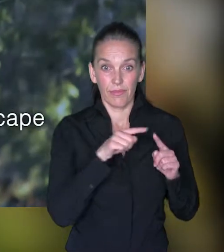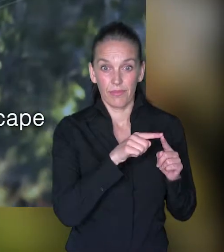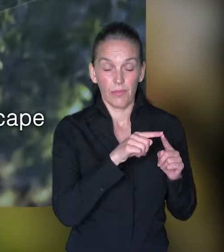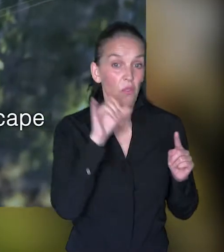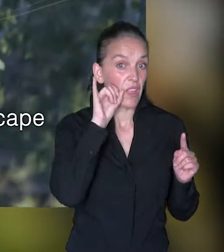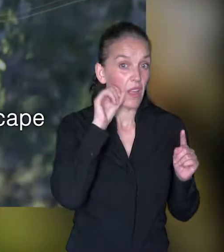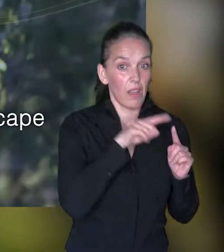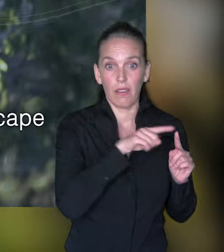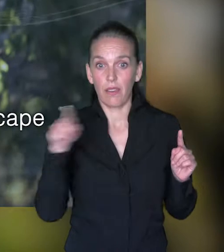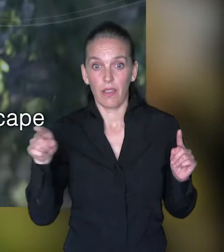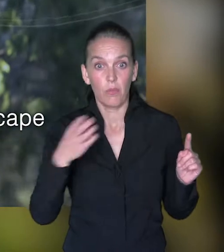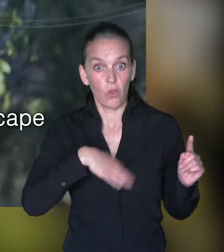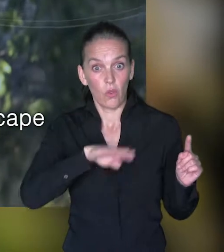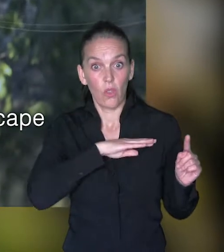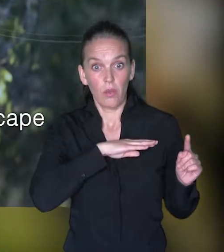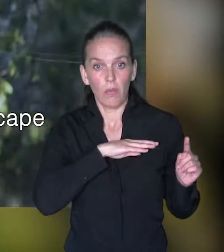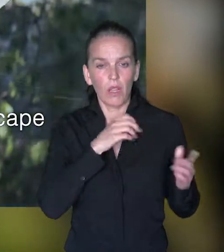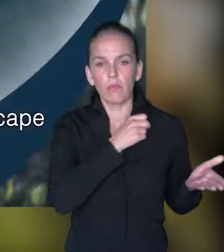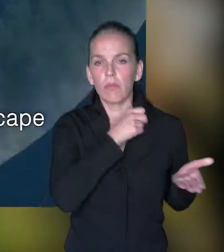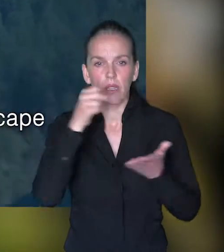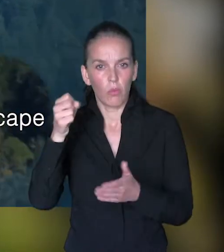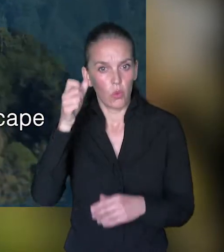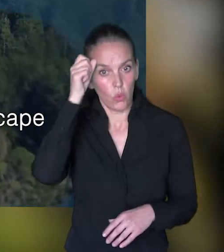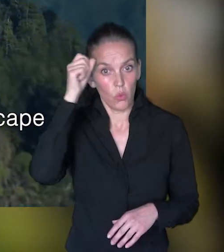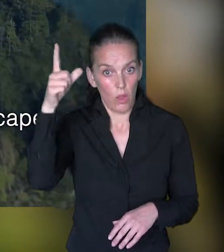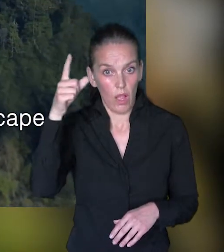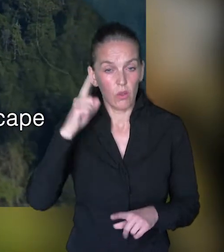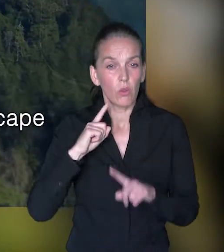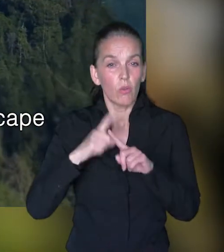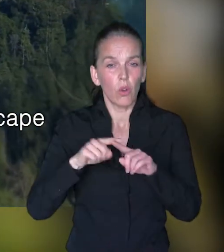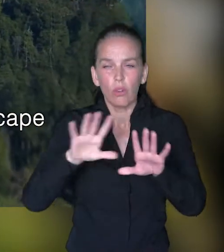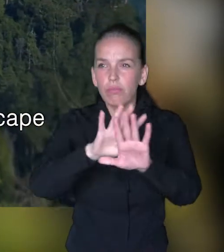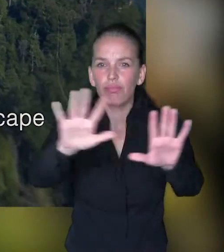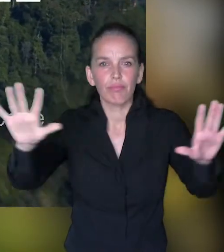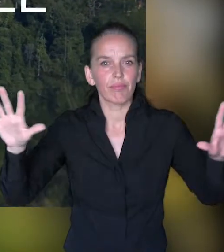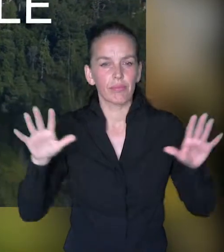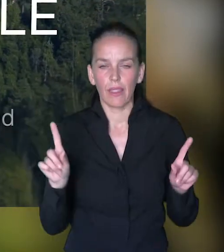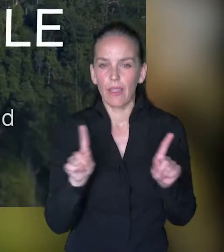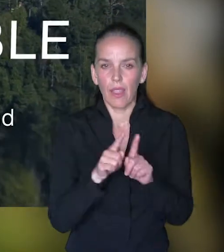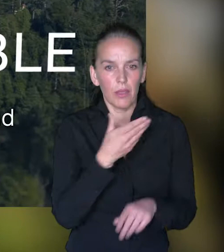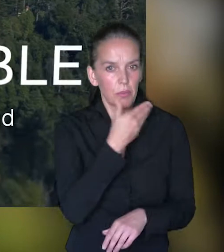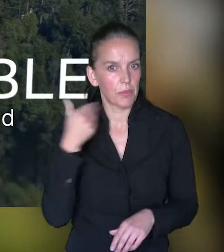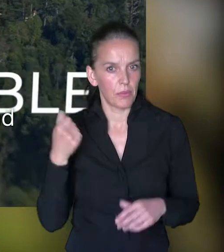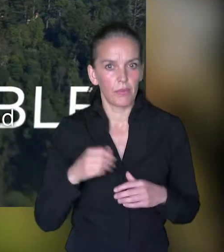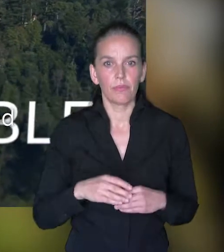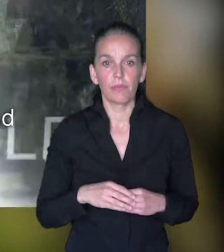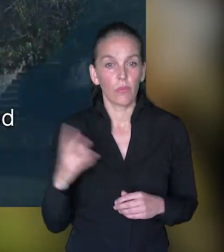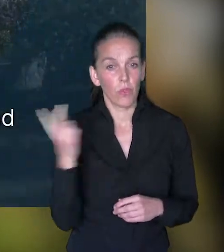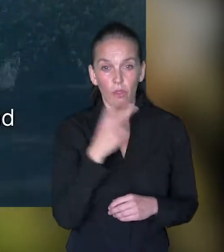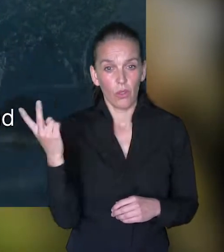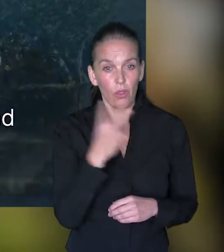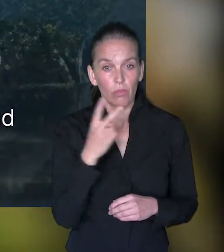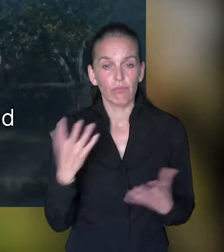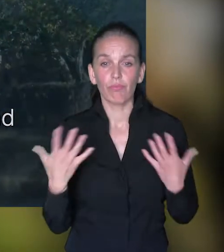From Béjar to Coimbra, cultural heritage and landscape collide in two sites of unequal value, heritage of a rich history